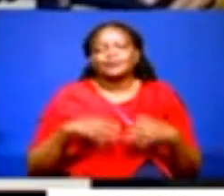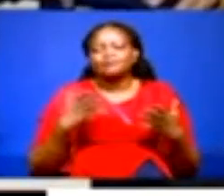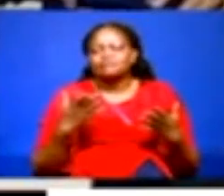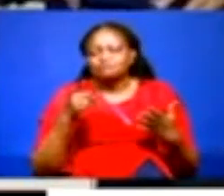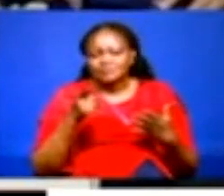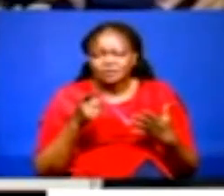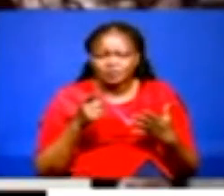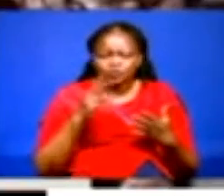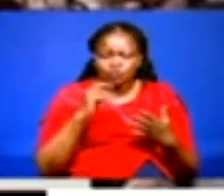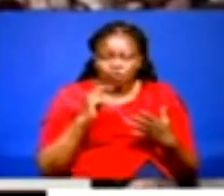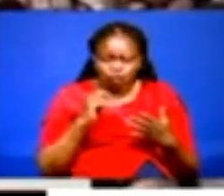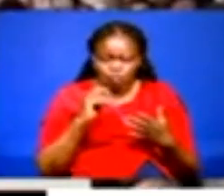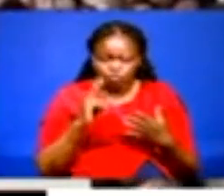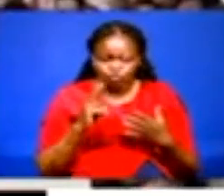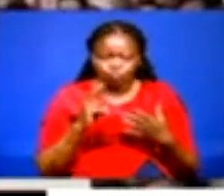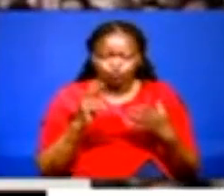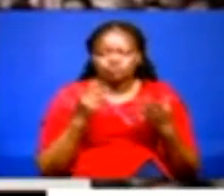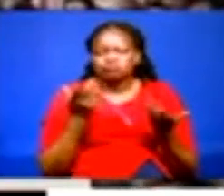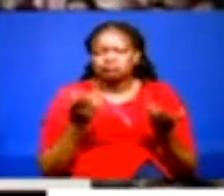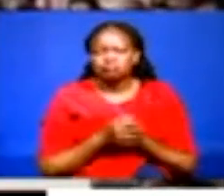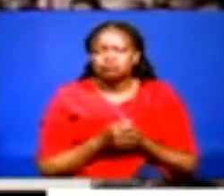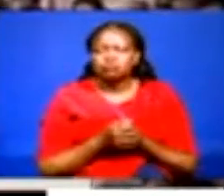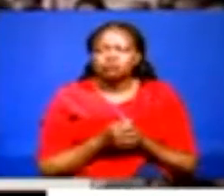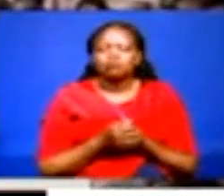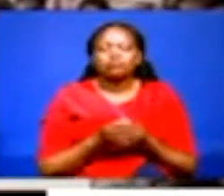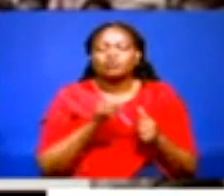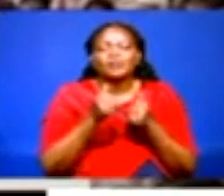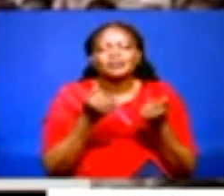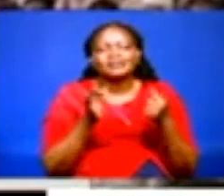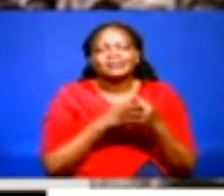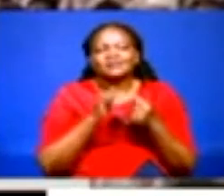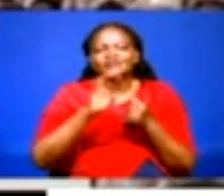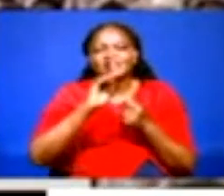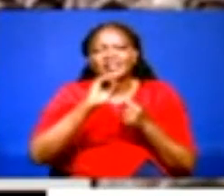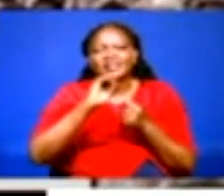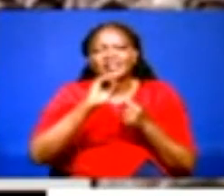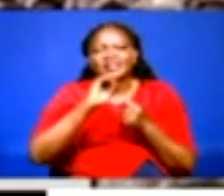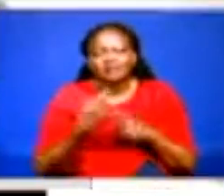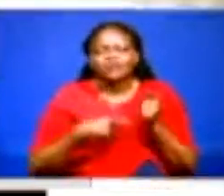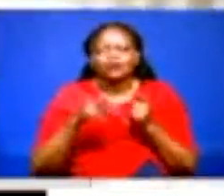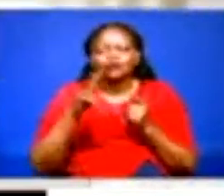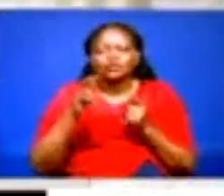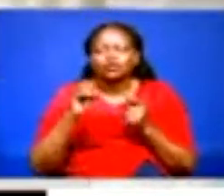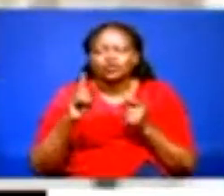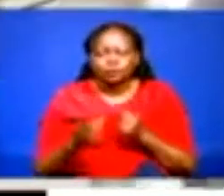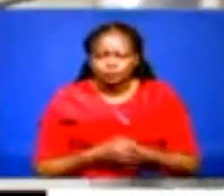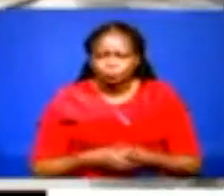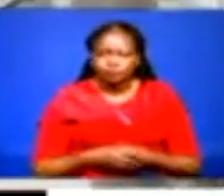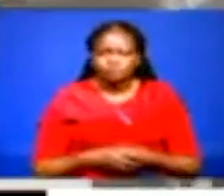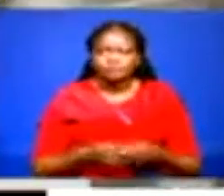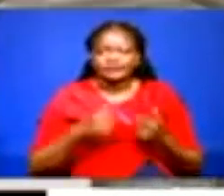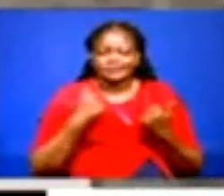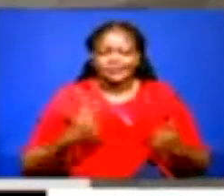of 1.4118 billion fell by 850,000 from 2020. China's birth